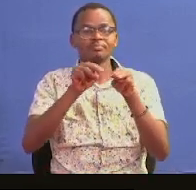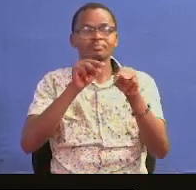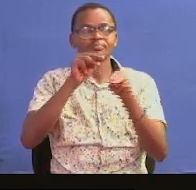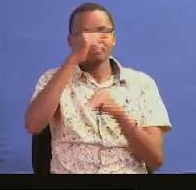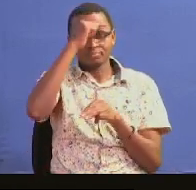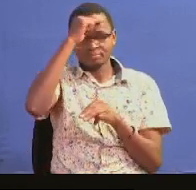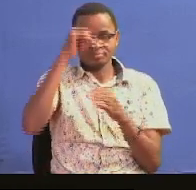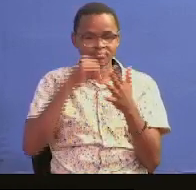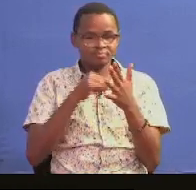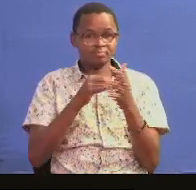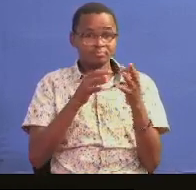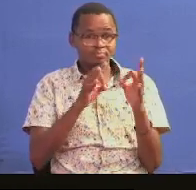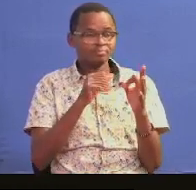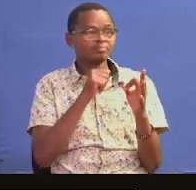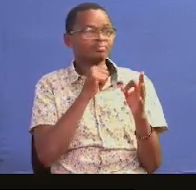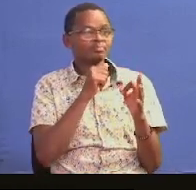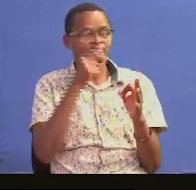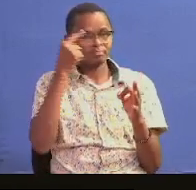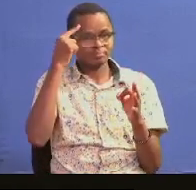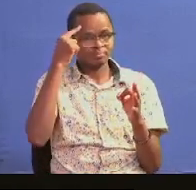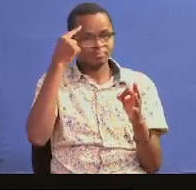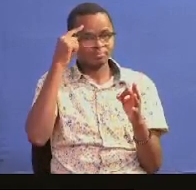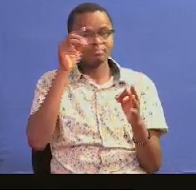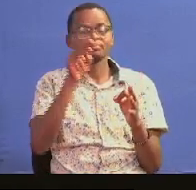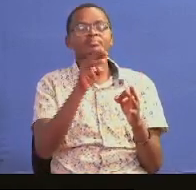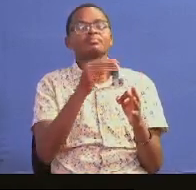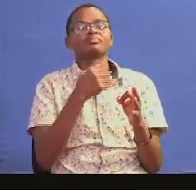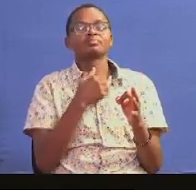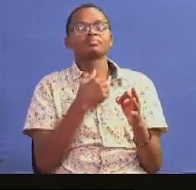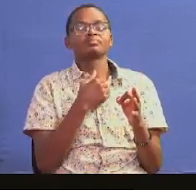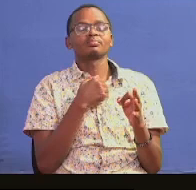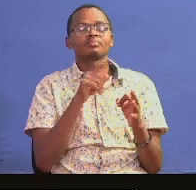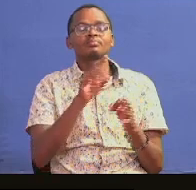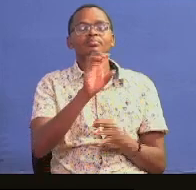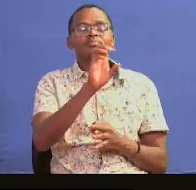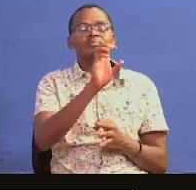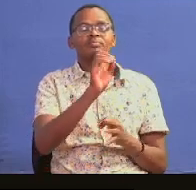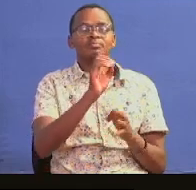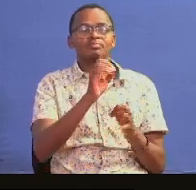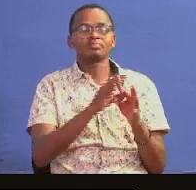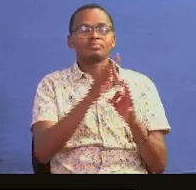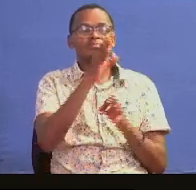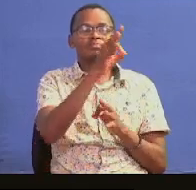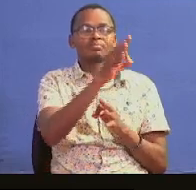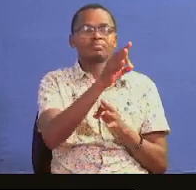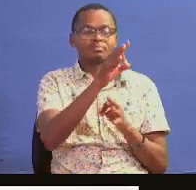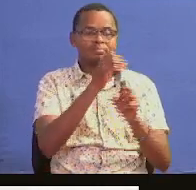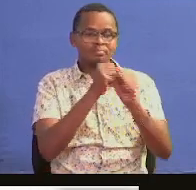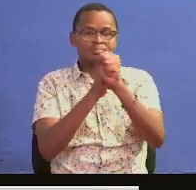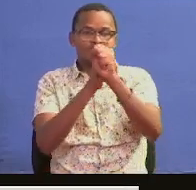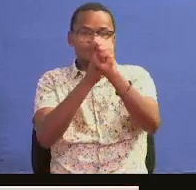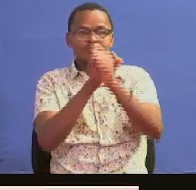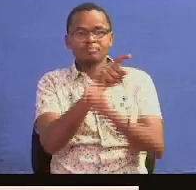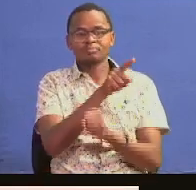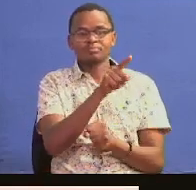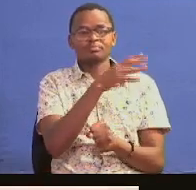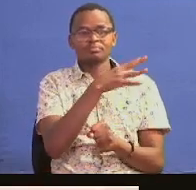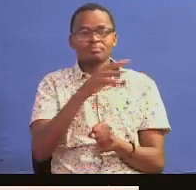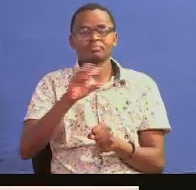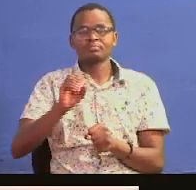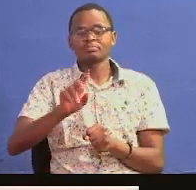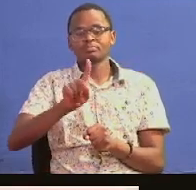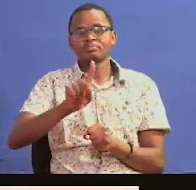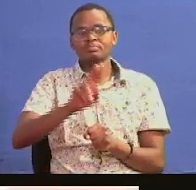management, because if were it not for them, we would not have been able to extend our hand to the needy